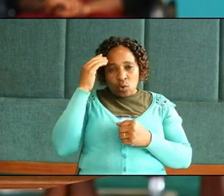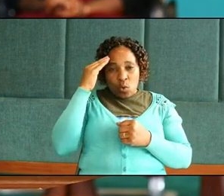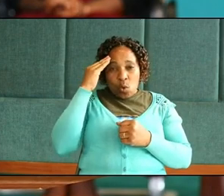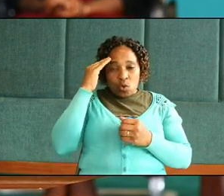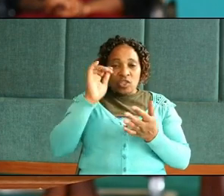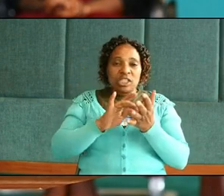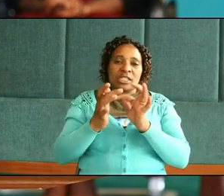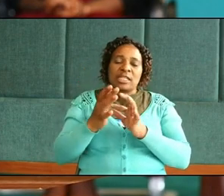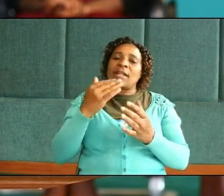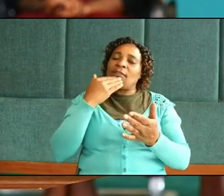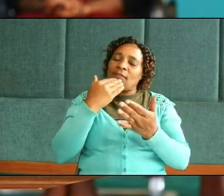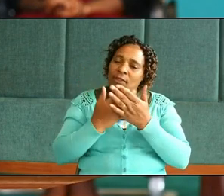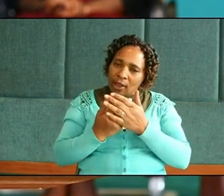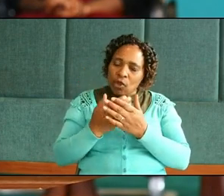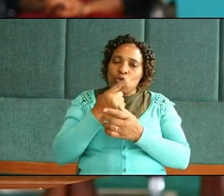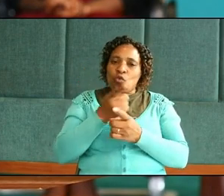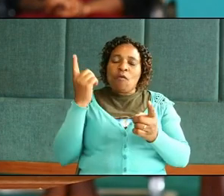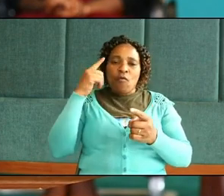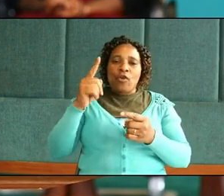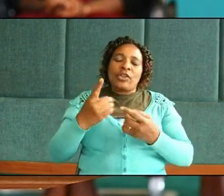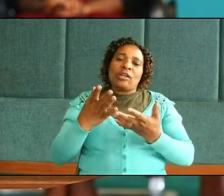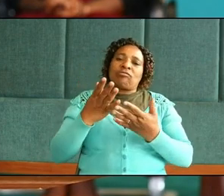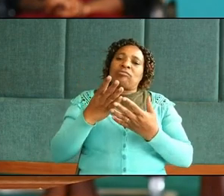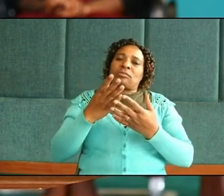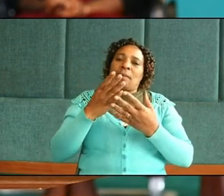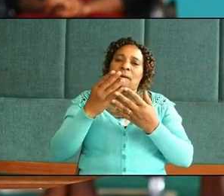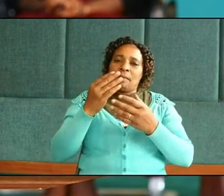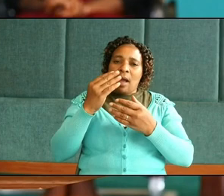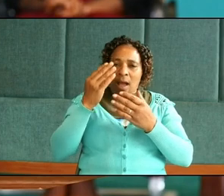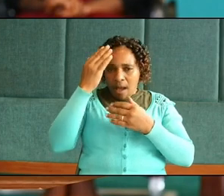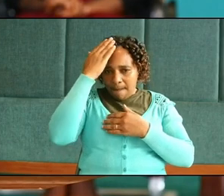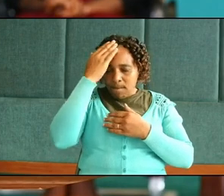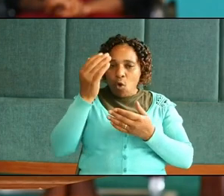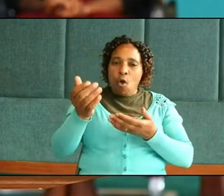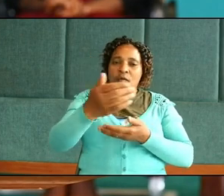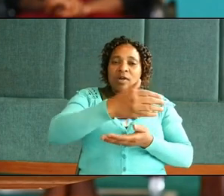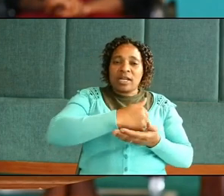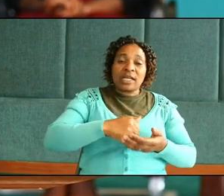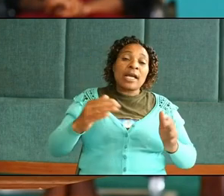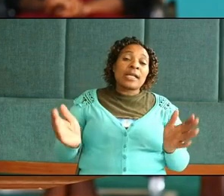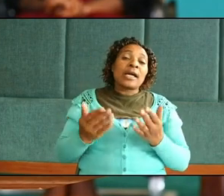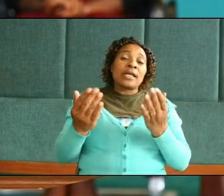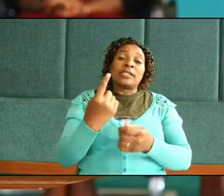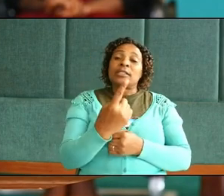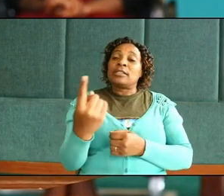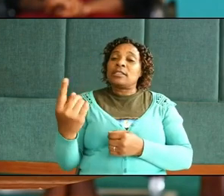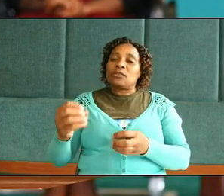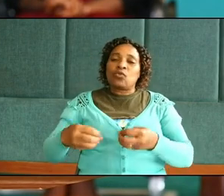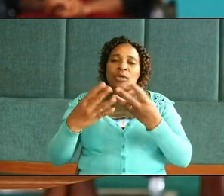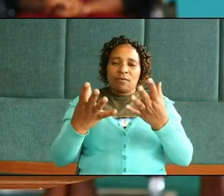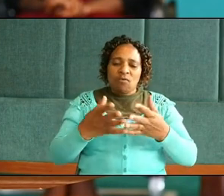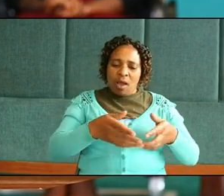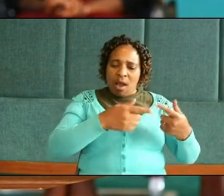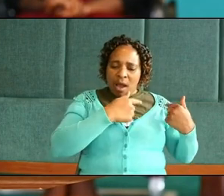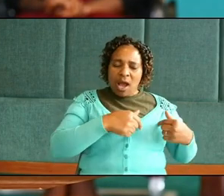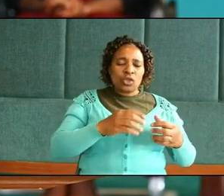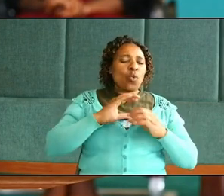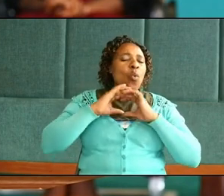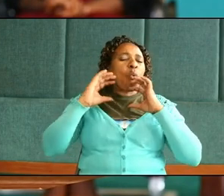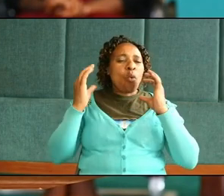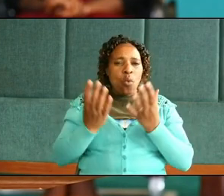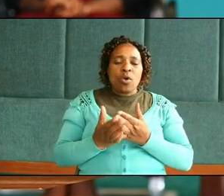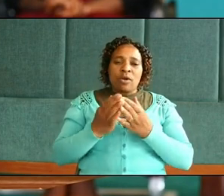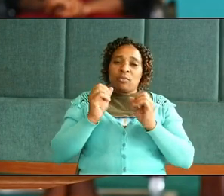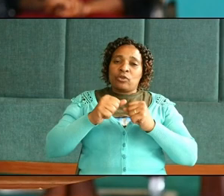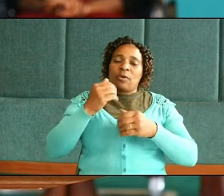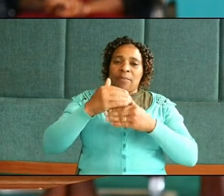for this generous offering. We encourage each and every one of us to give wholeheartedly so that they may be able to